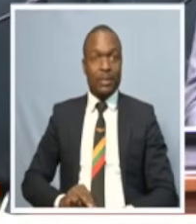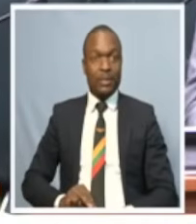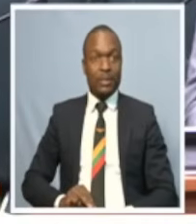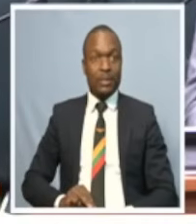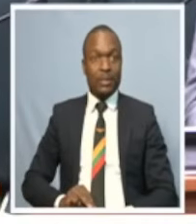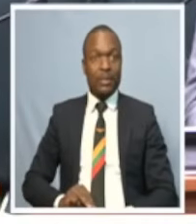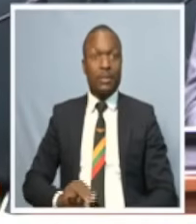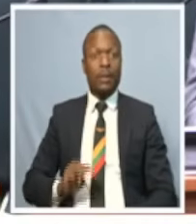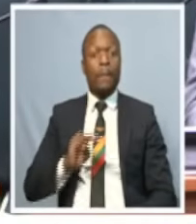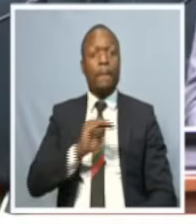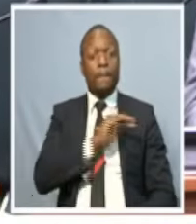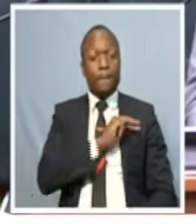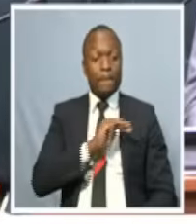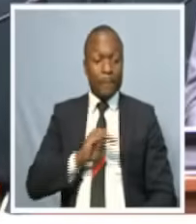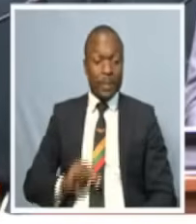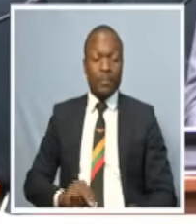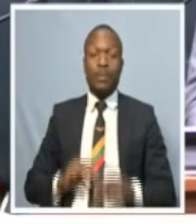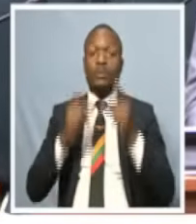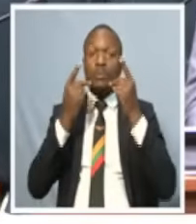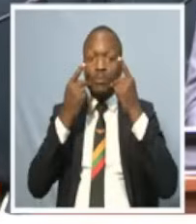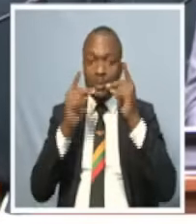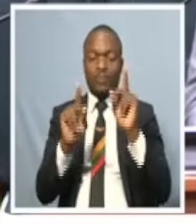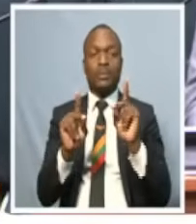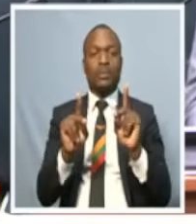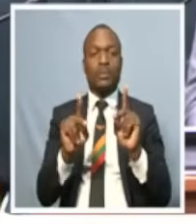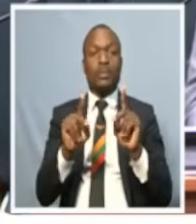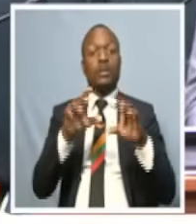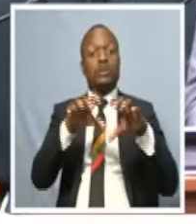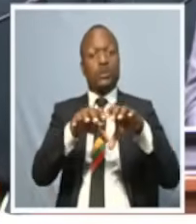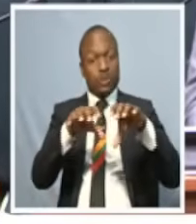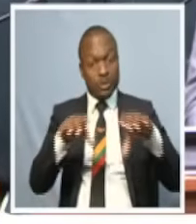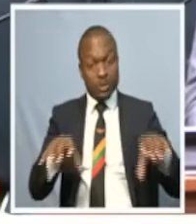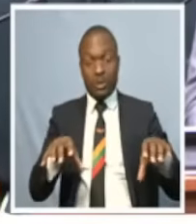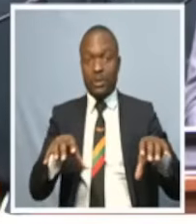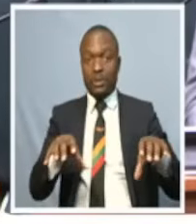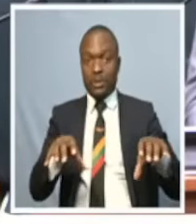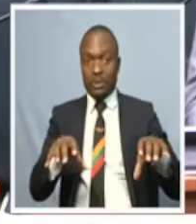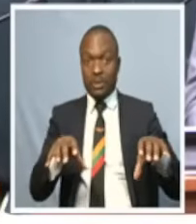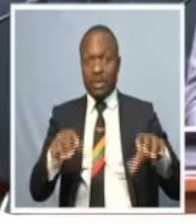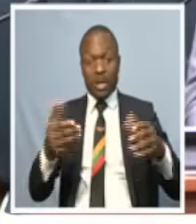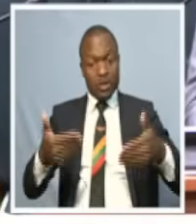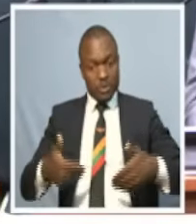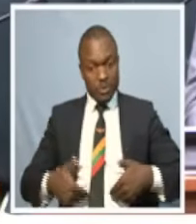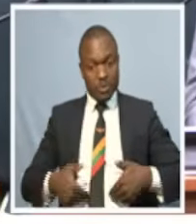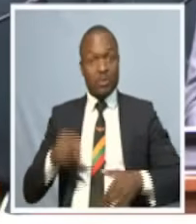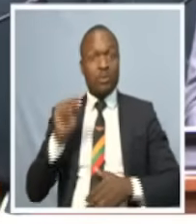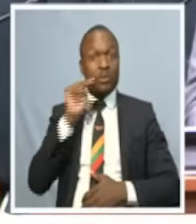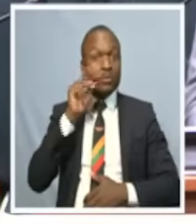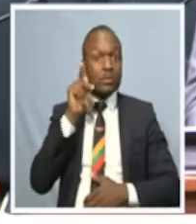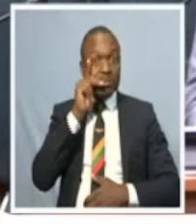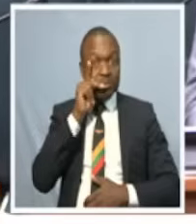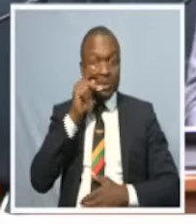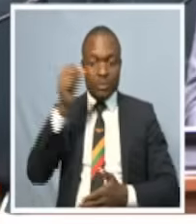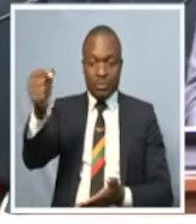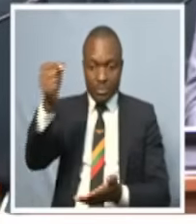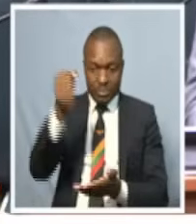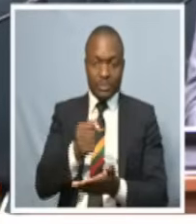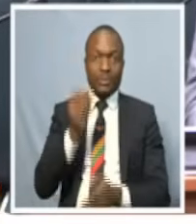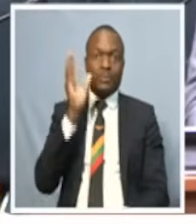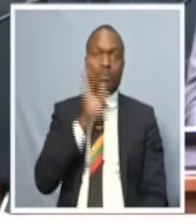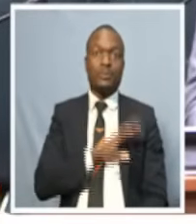even members of the public, children, youths from Nakonde have been